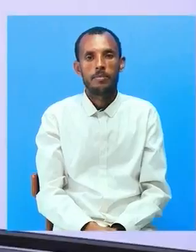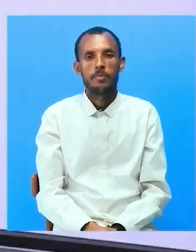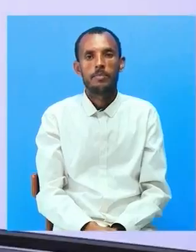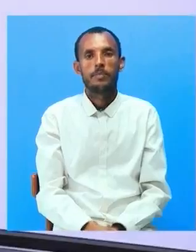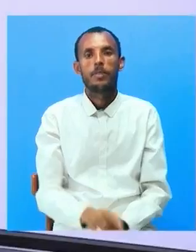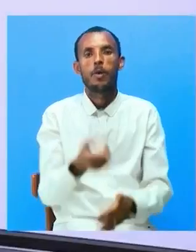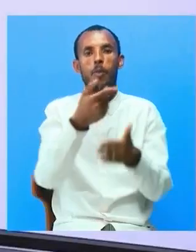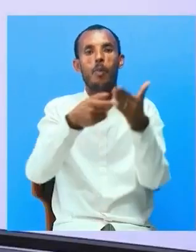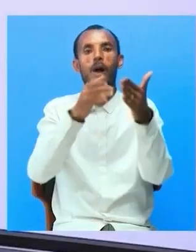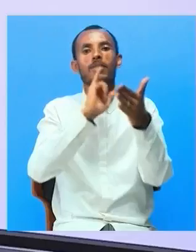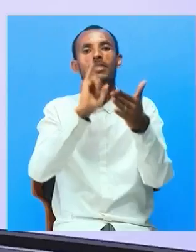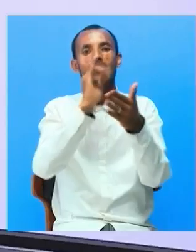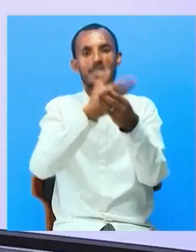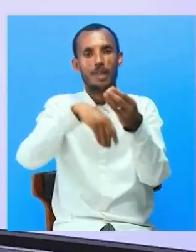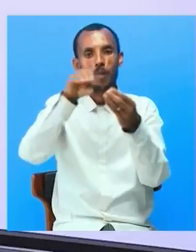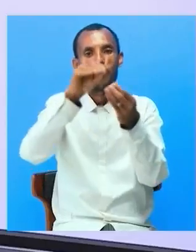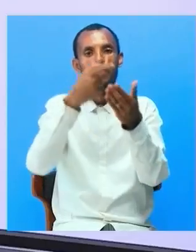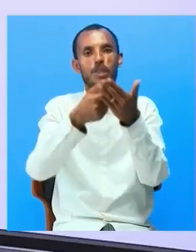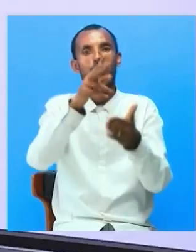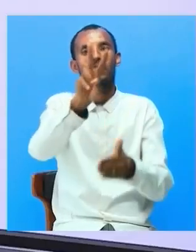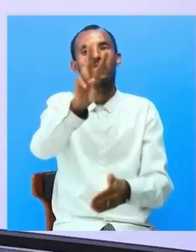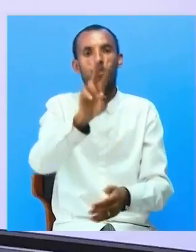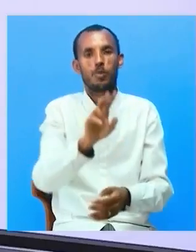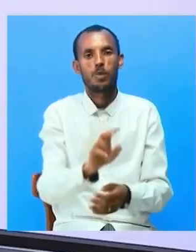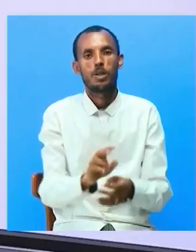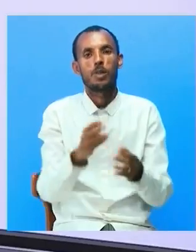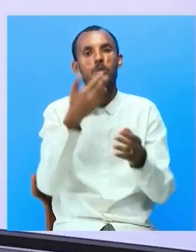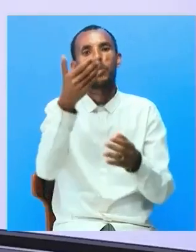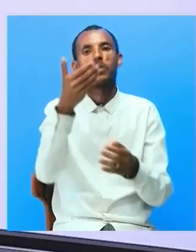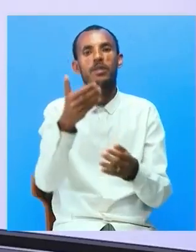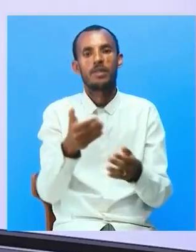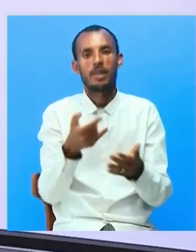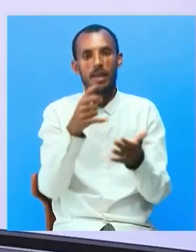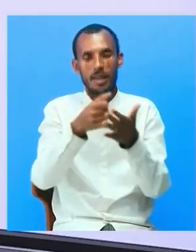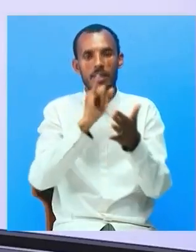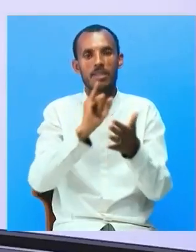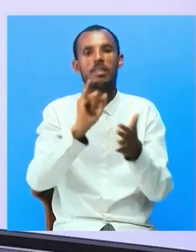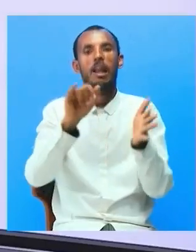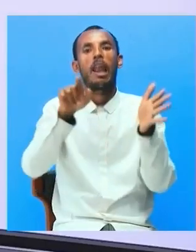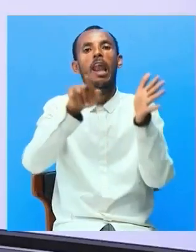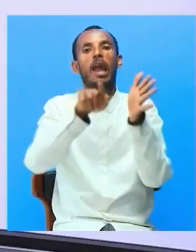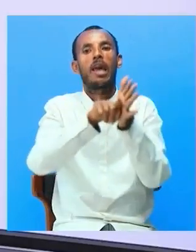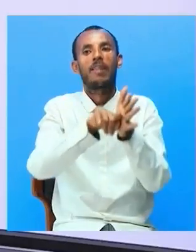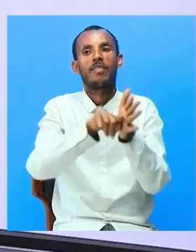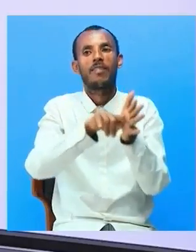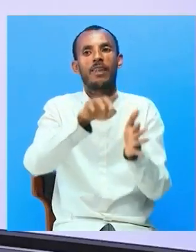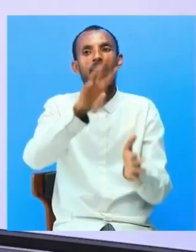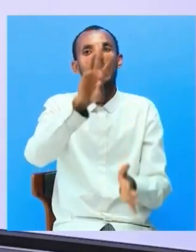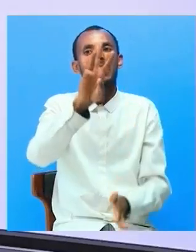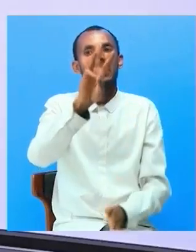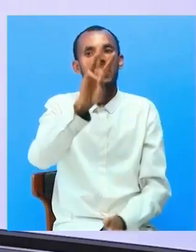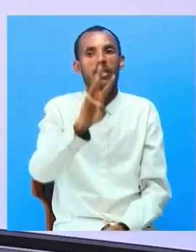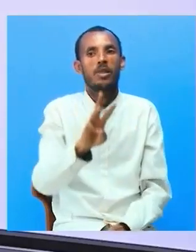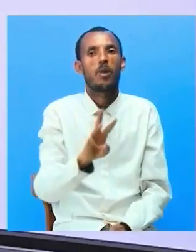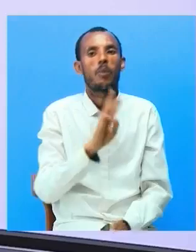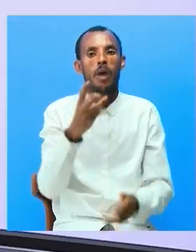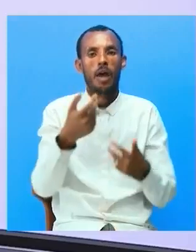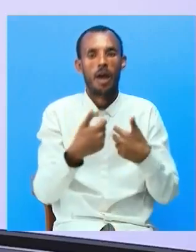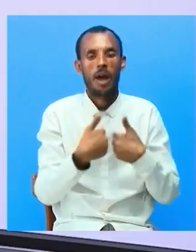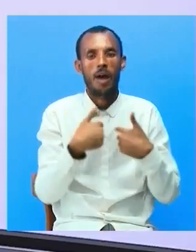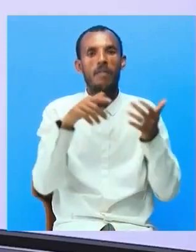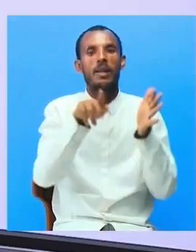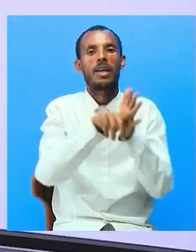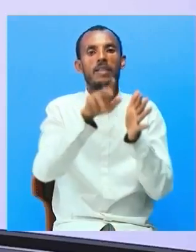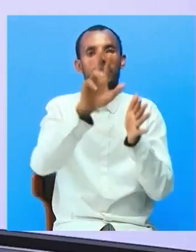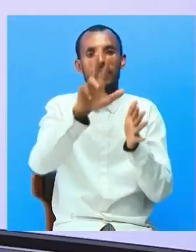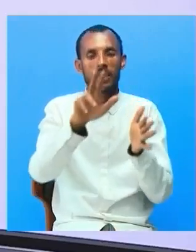What is the sum of these two? Good. It is negative 6. So, we have negative 3 here, again